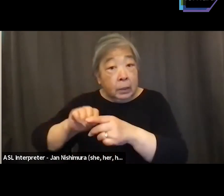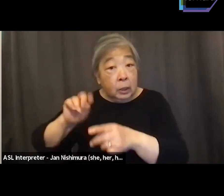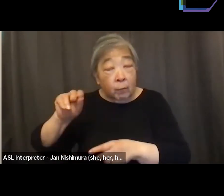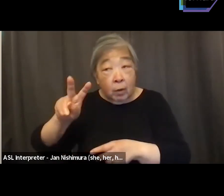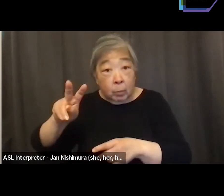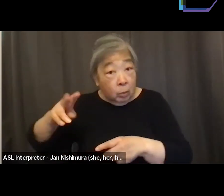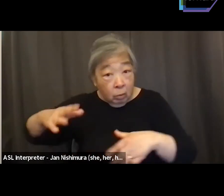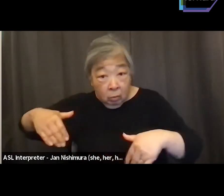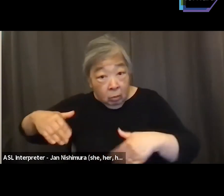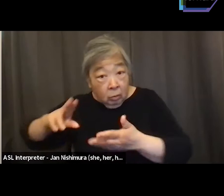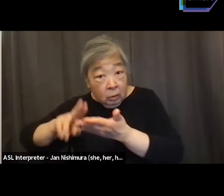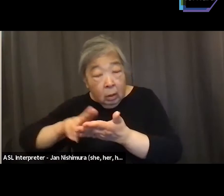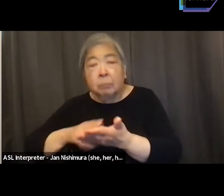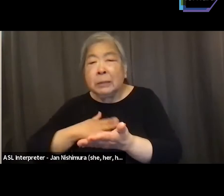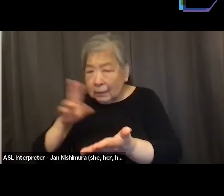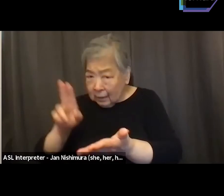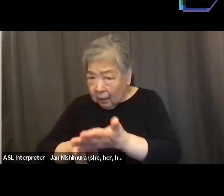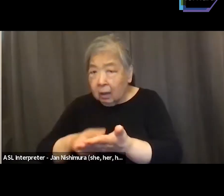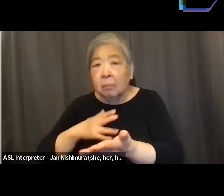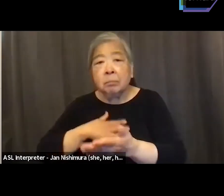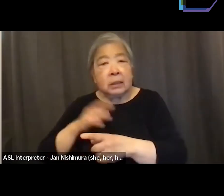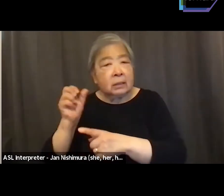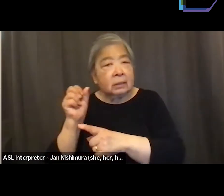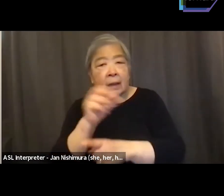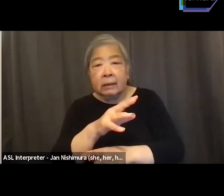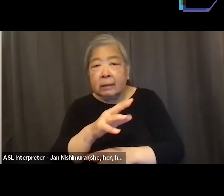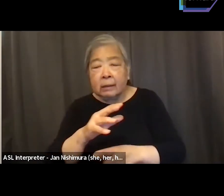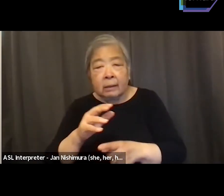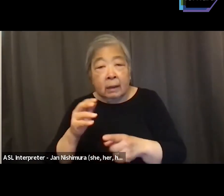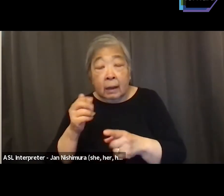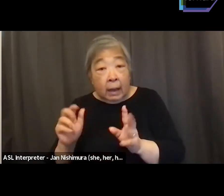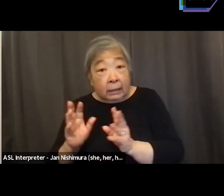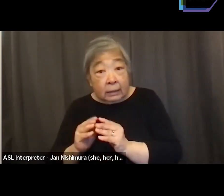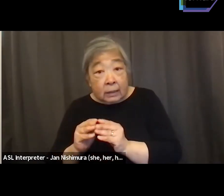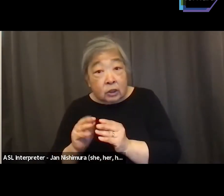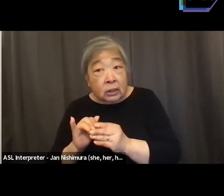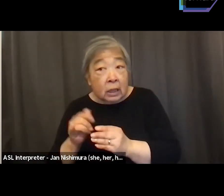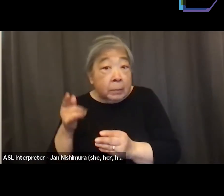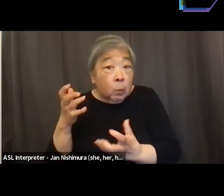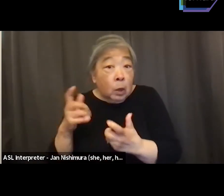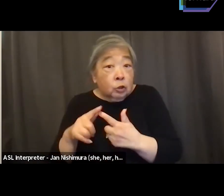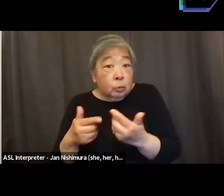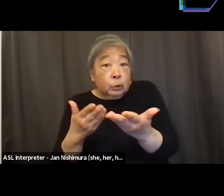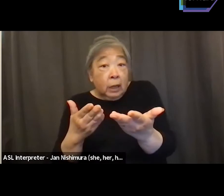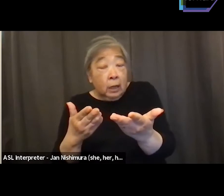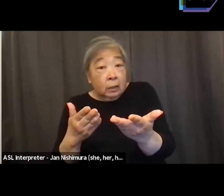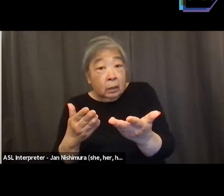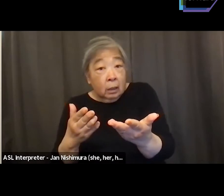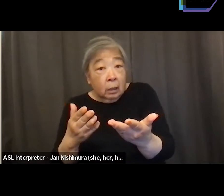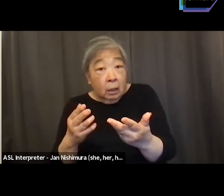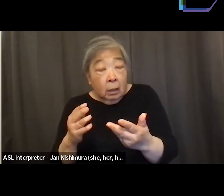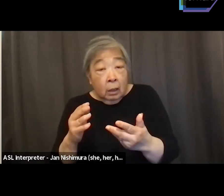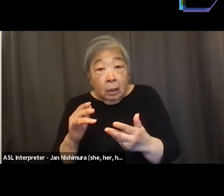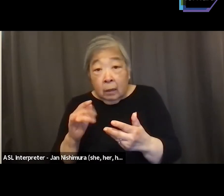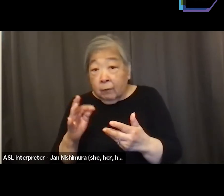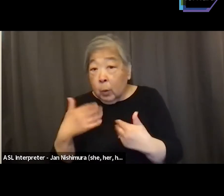please do. And feel free to send in any sessions that you may want to carry out at Facing Race if you have any ideas of